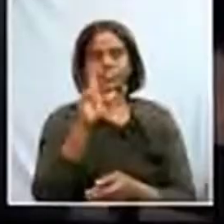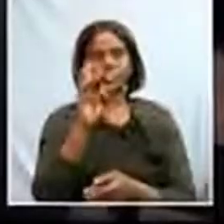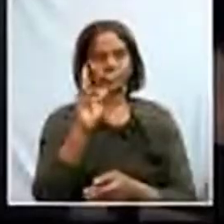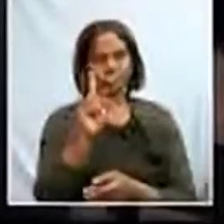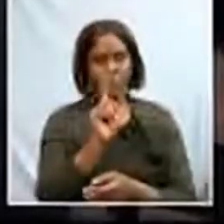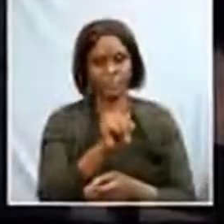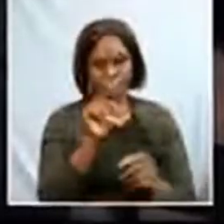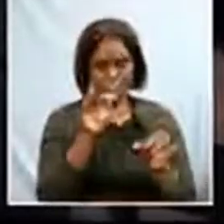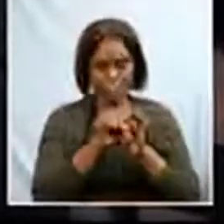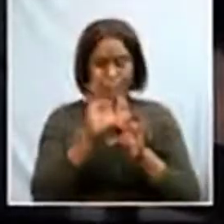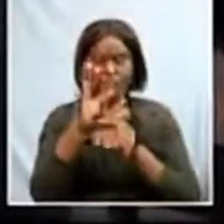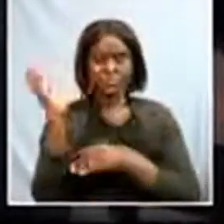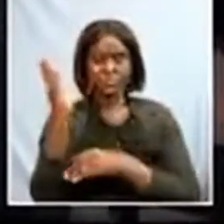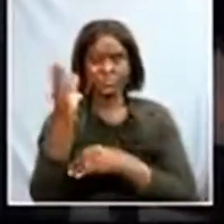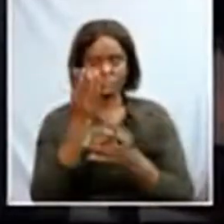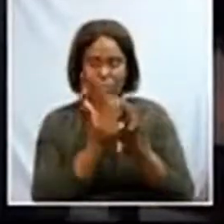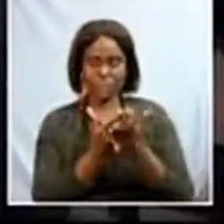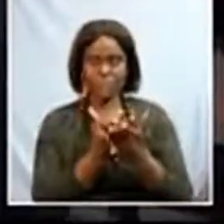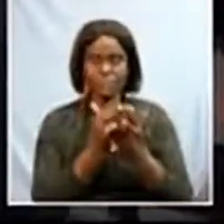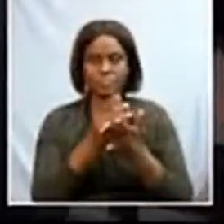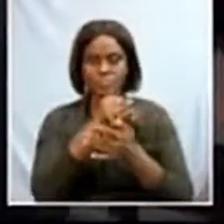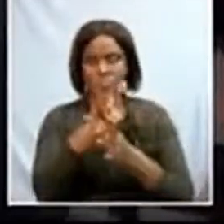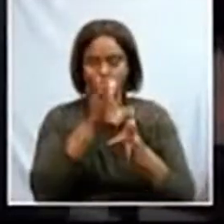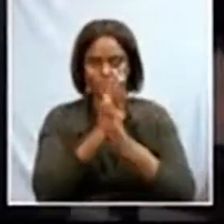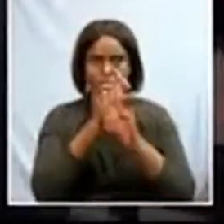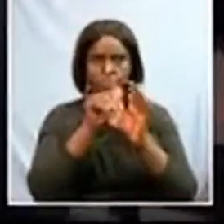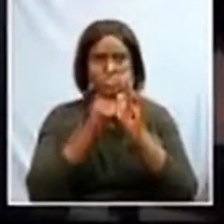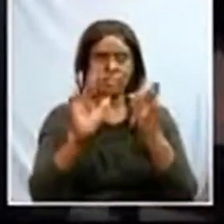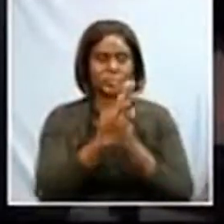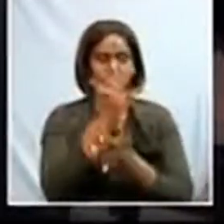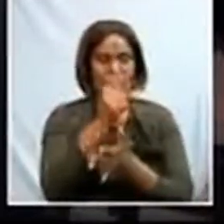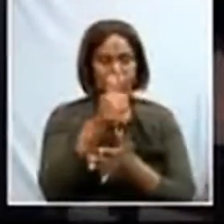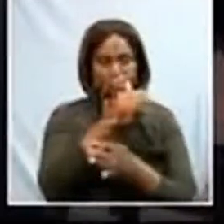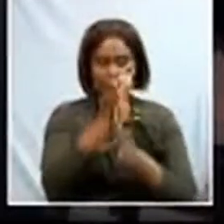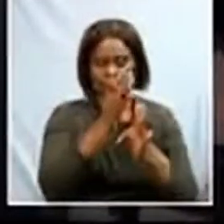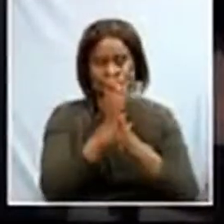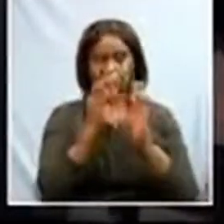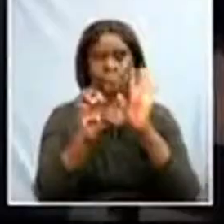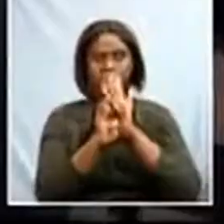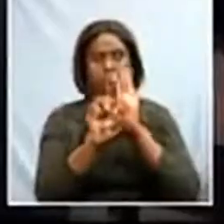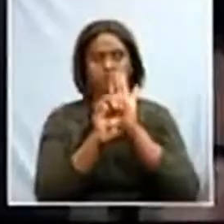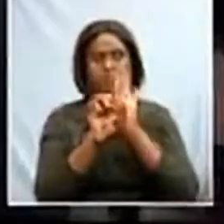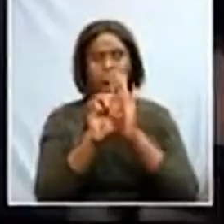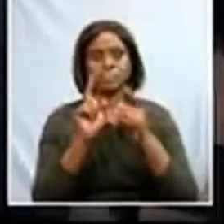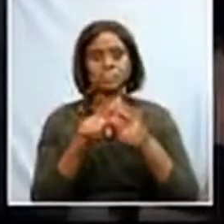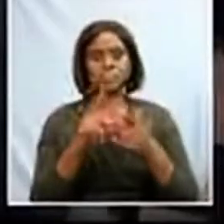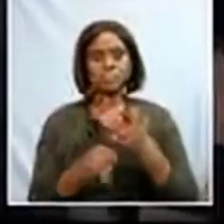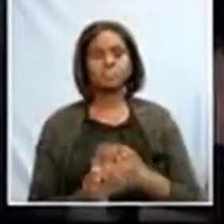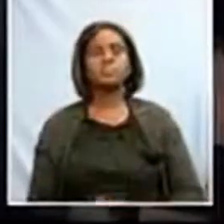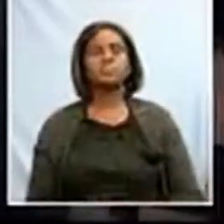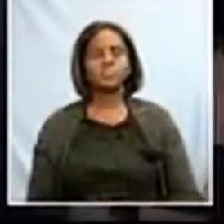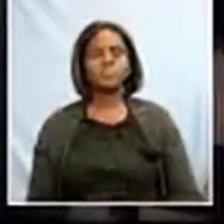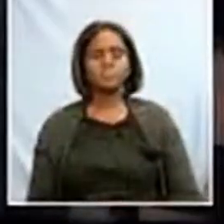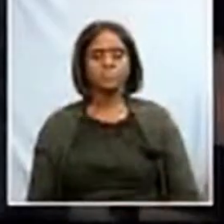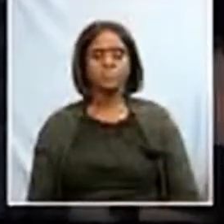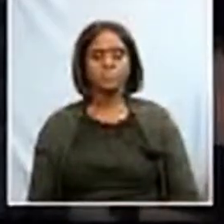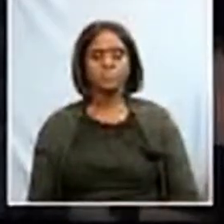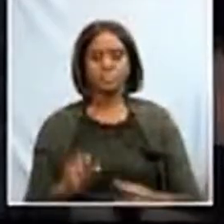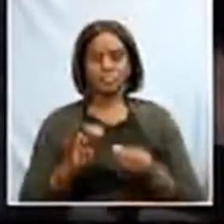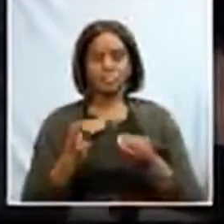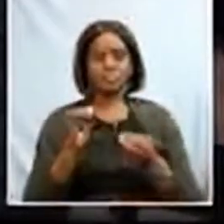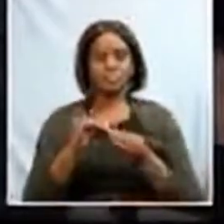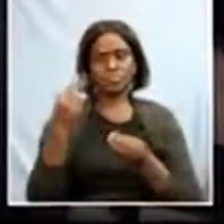161. In your presentation here, you are on page 3, you are referring us to Appendix